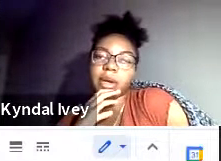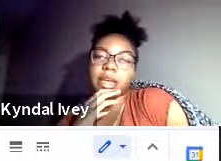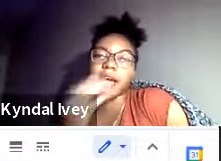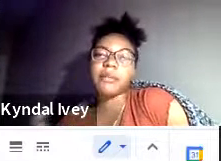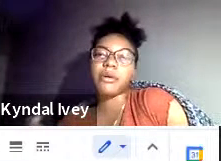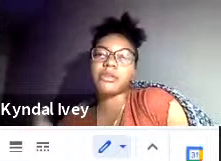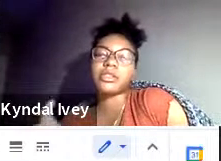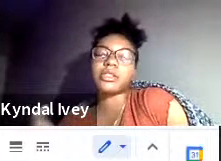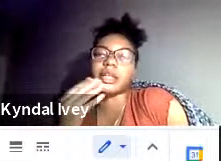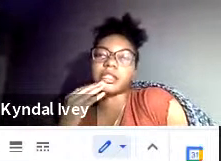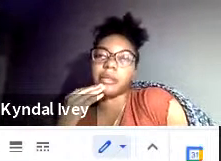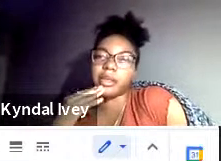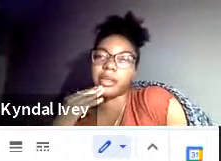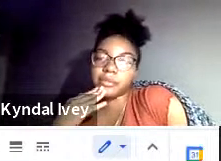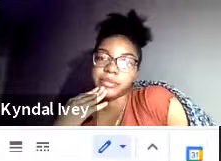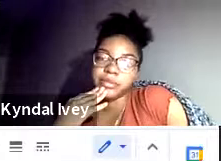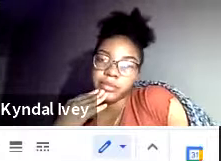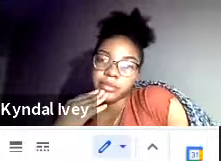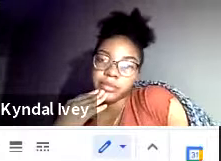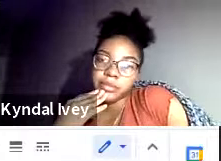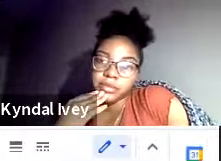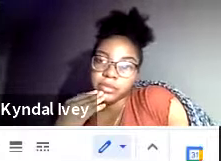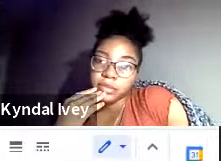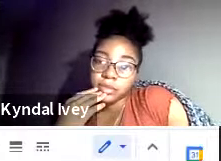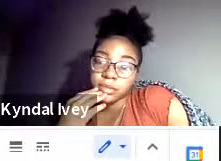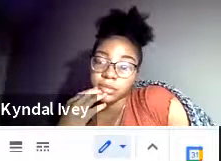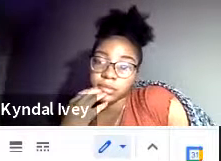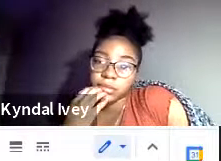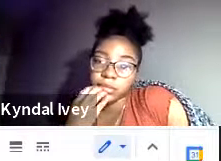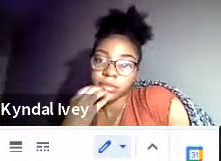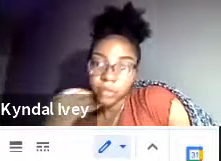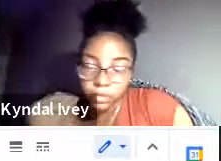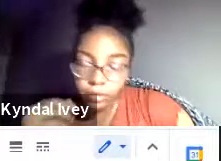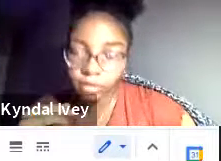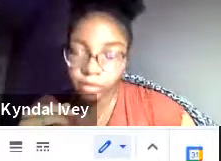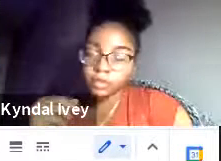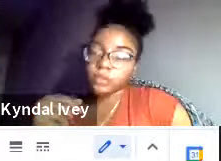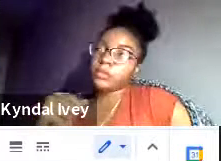So does anybody have any motions they'd like to make?